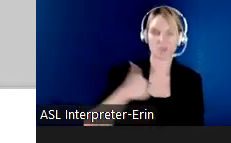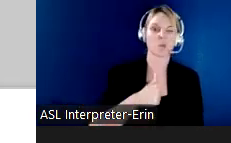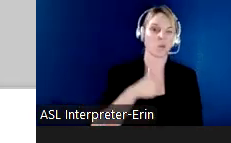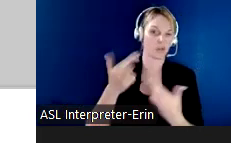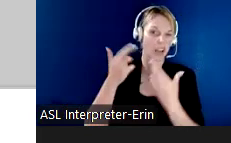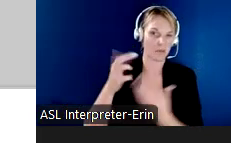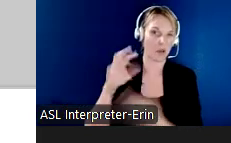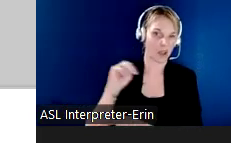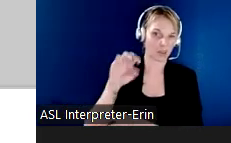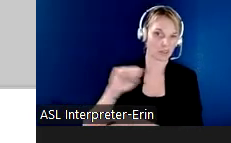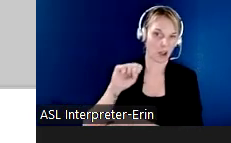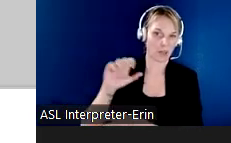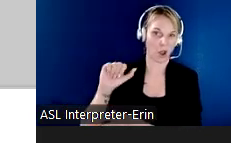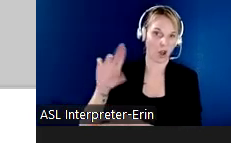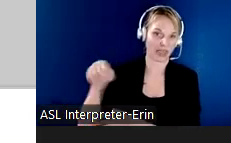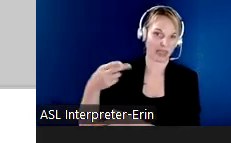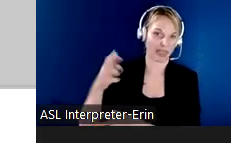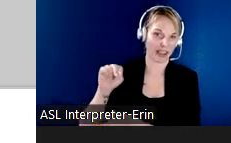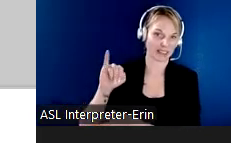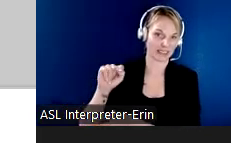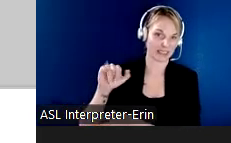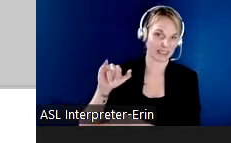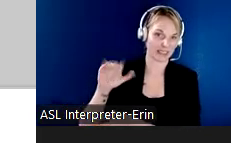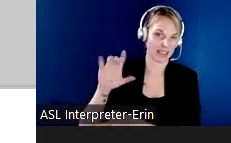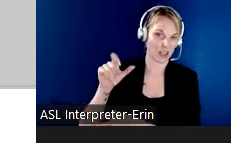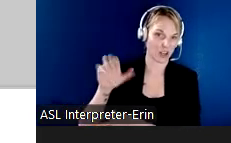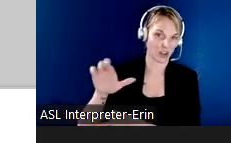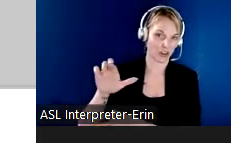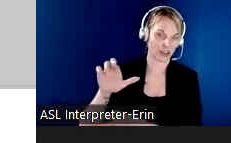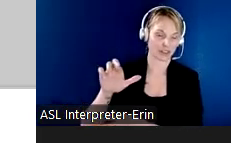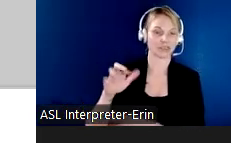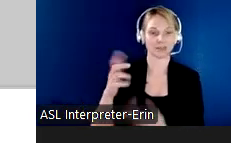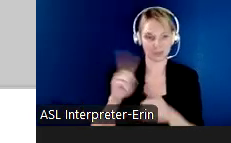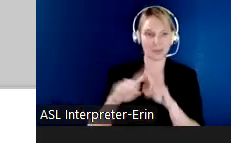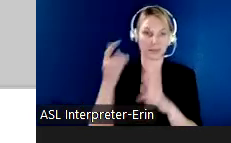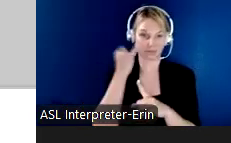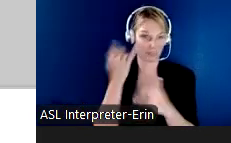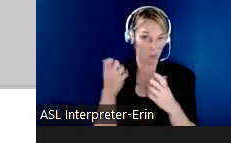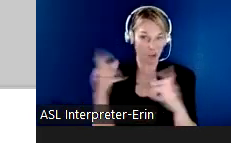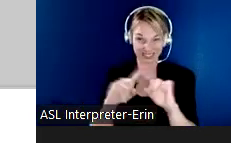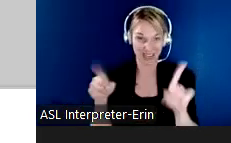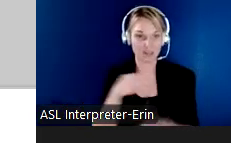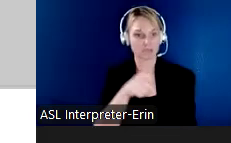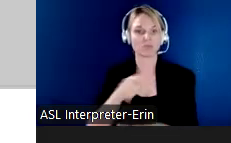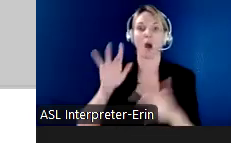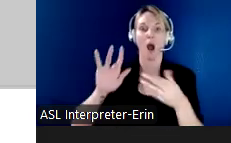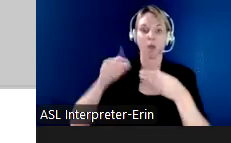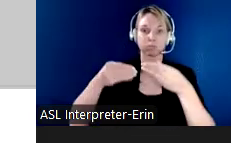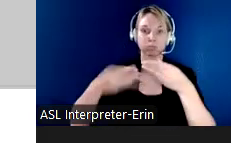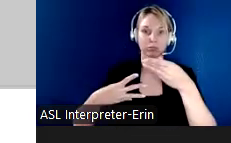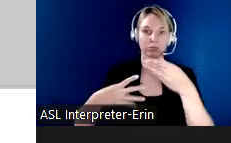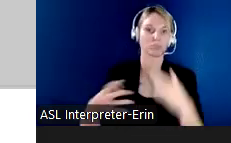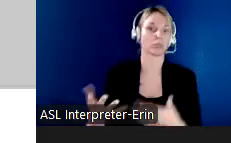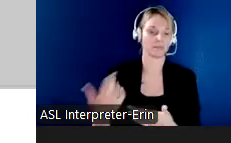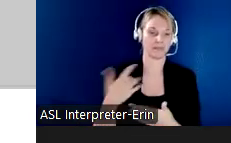you do have some other options. And if you do pick, I want to select a different method, you will see this kind of this little drop menu that gives you some other